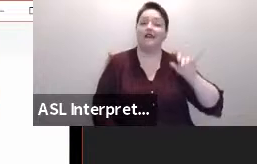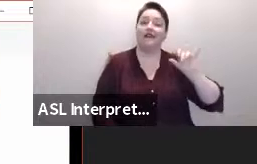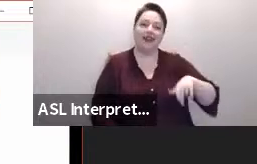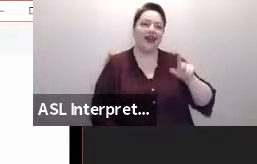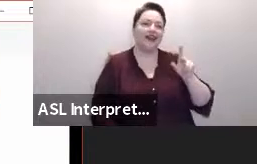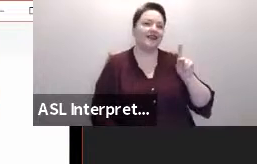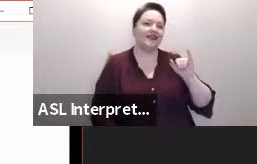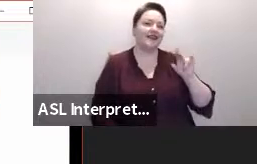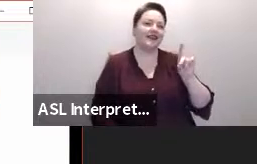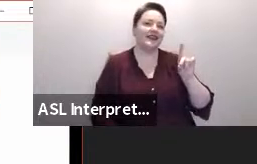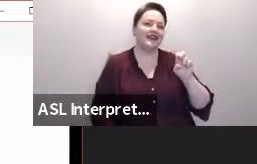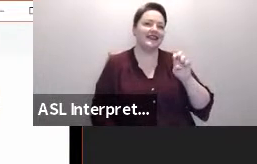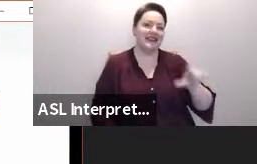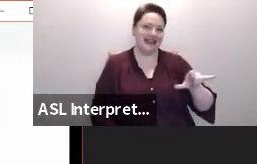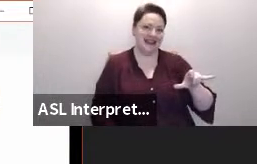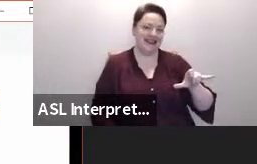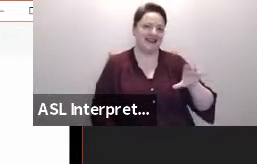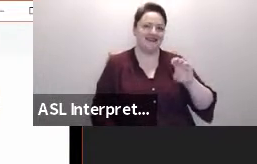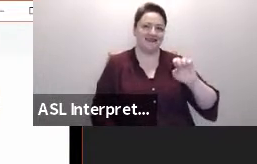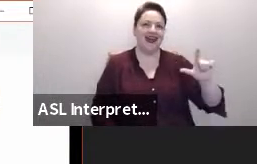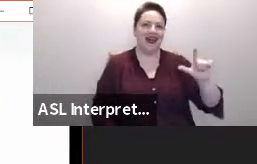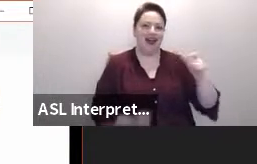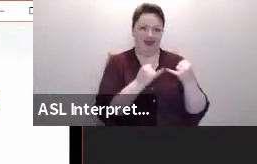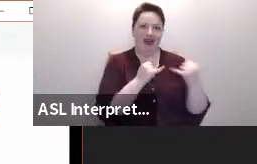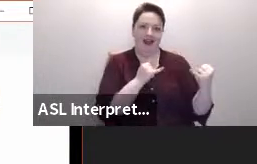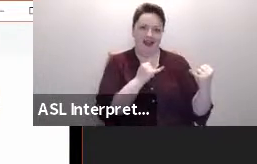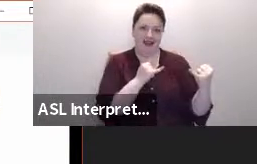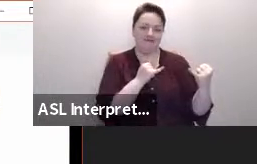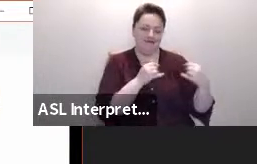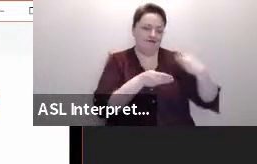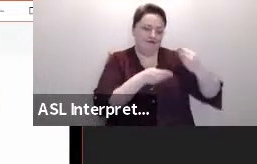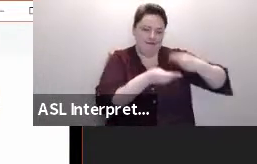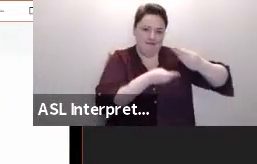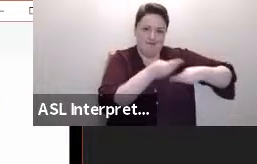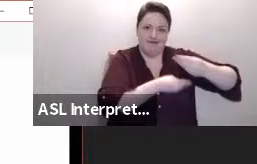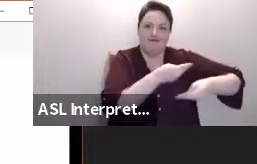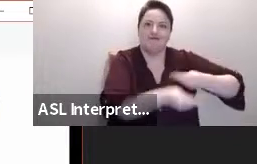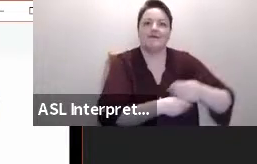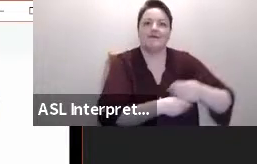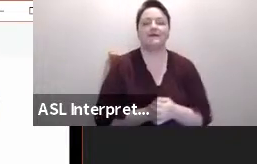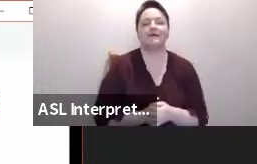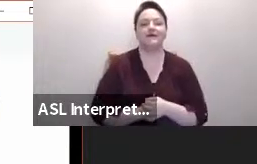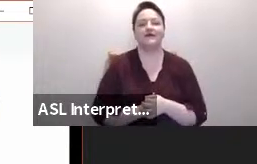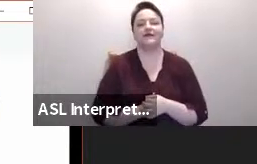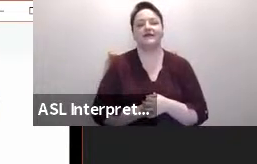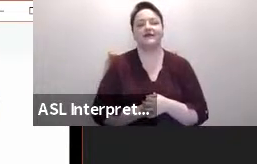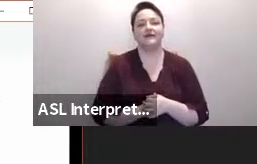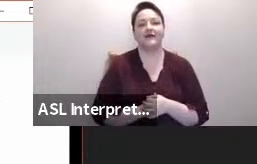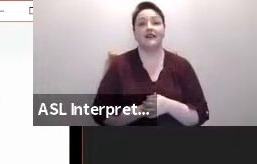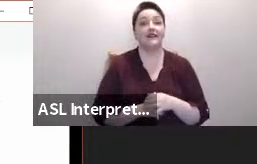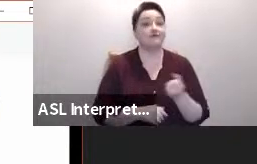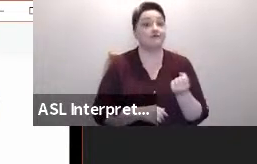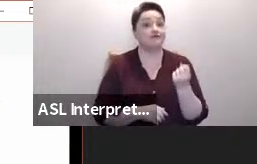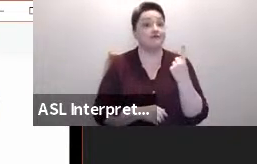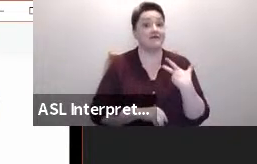development of the Johnson & Johnson vaccines. But the vaccines themselves do not